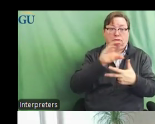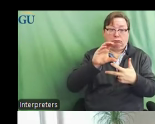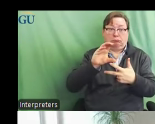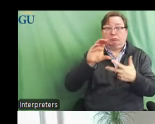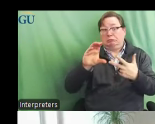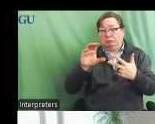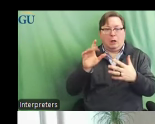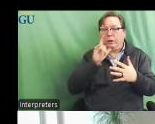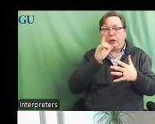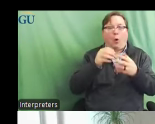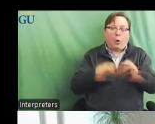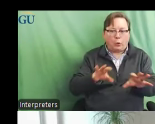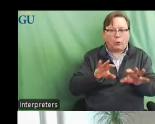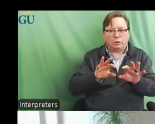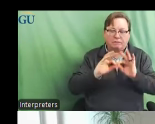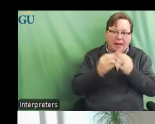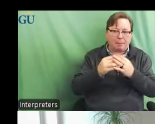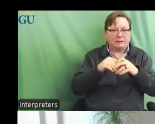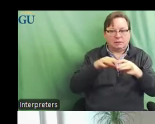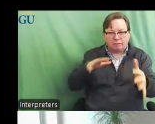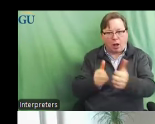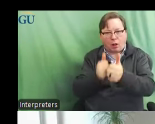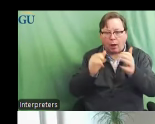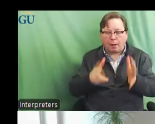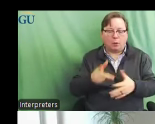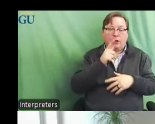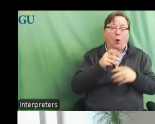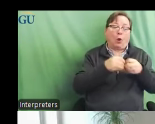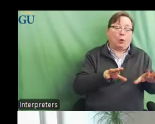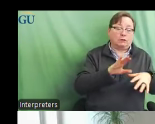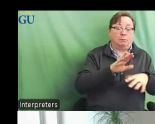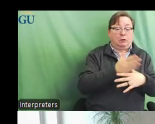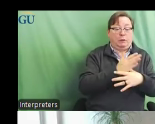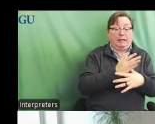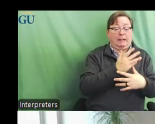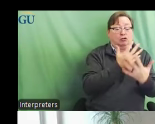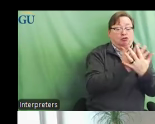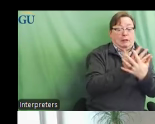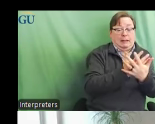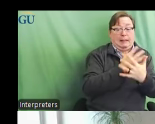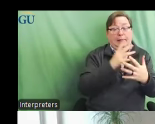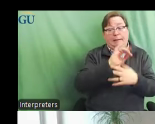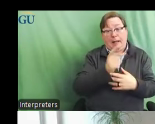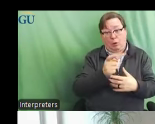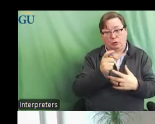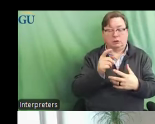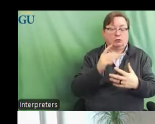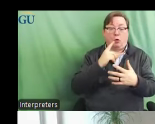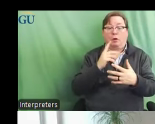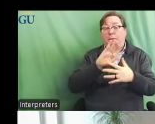up, so that we don't lose them between screening and diagnosis, or diagnosis and enrollment in early